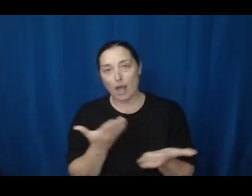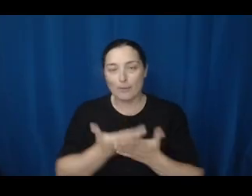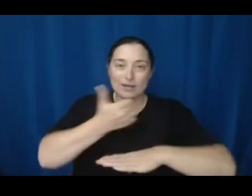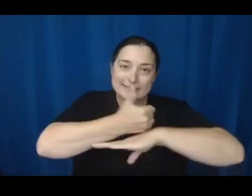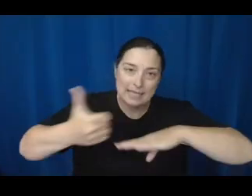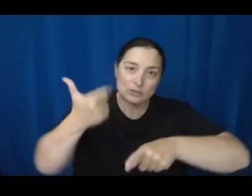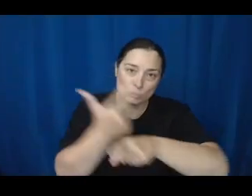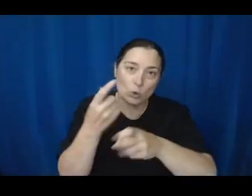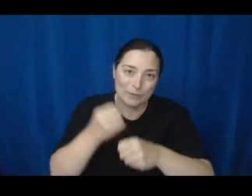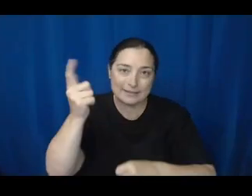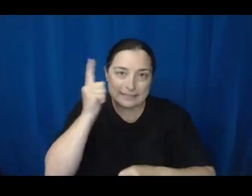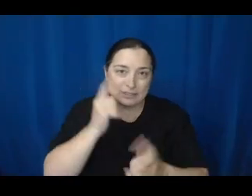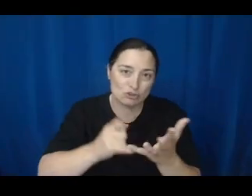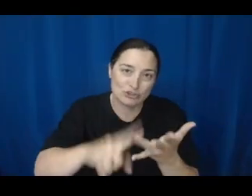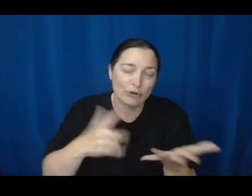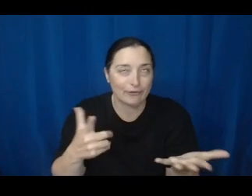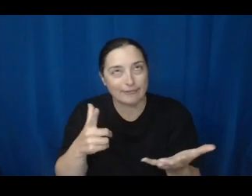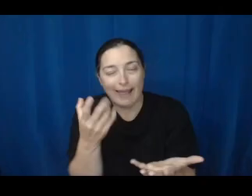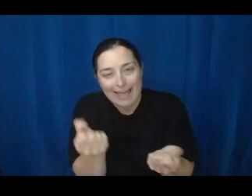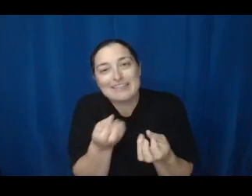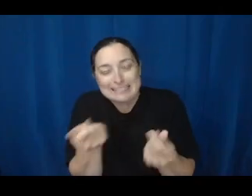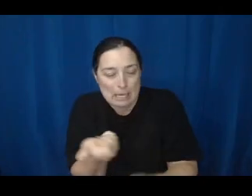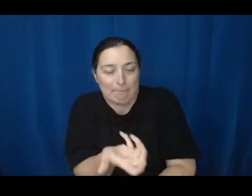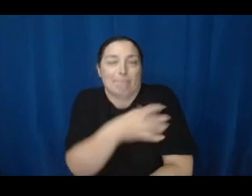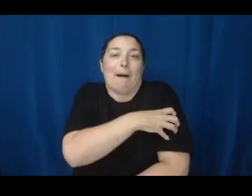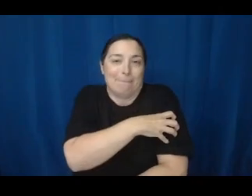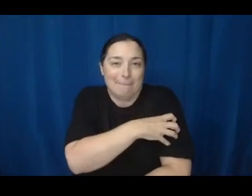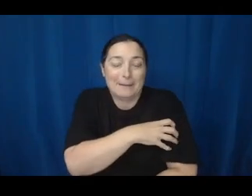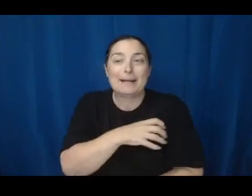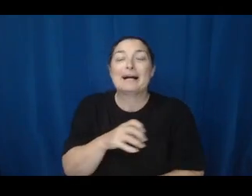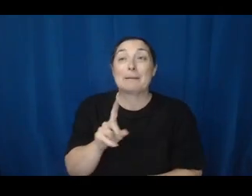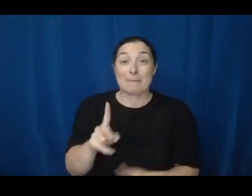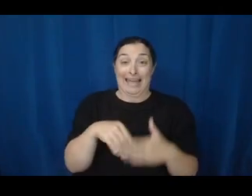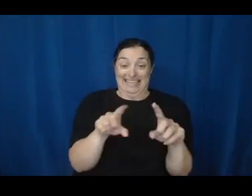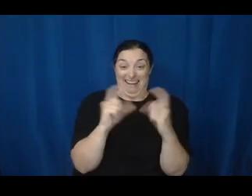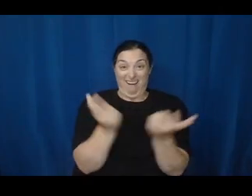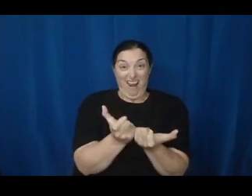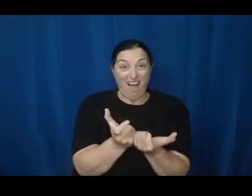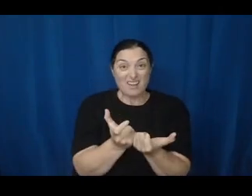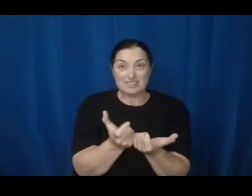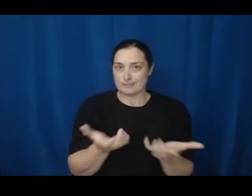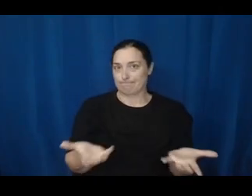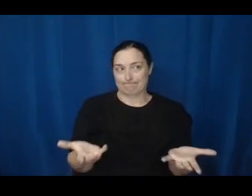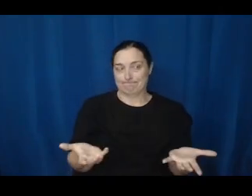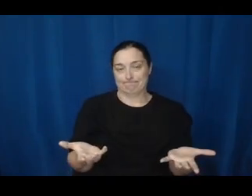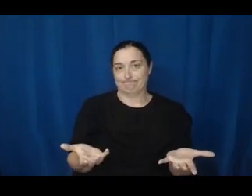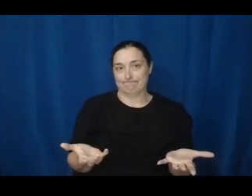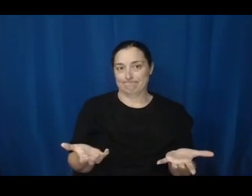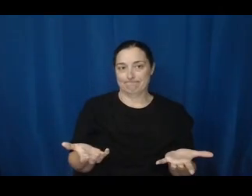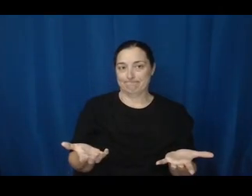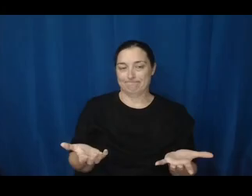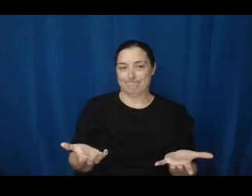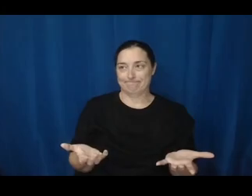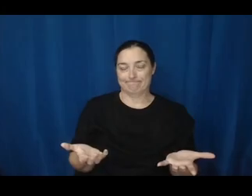so that's a bit of power. But in a classroom, I guess this is a bit unusual. I feel like